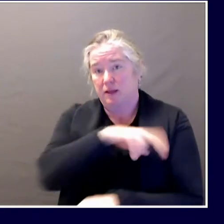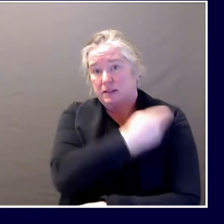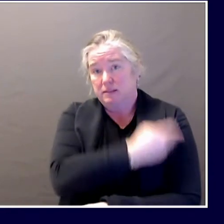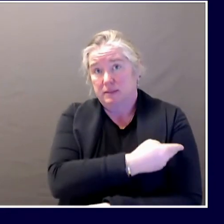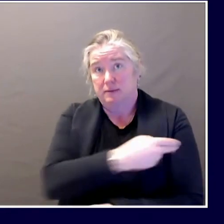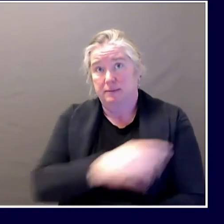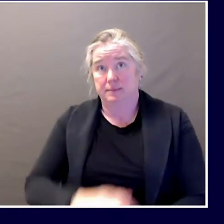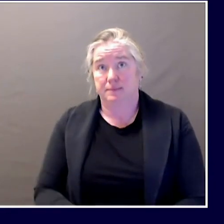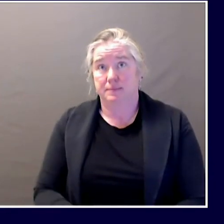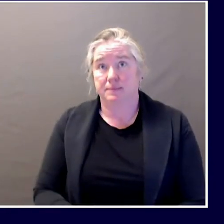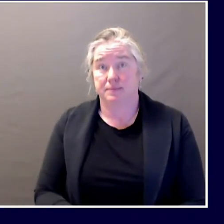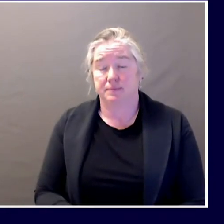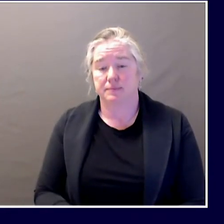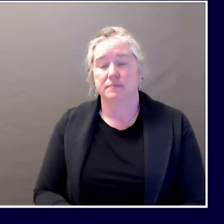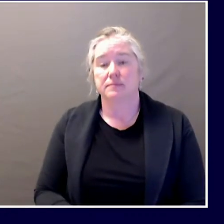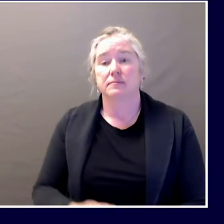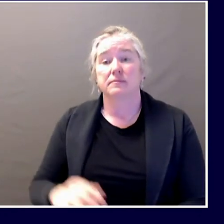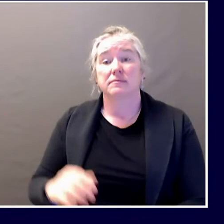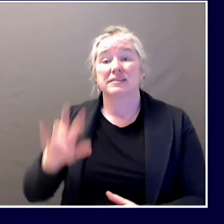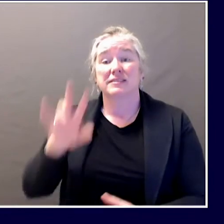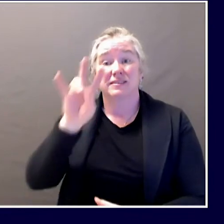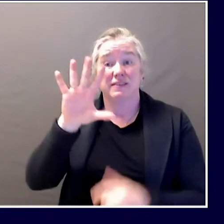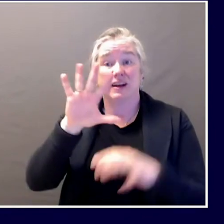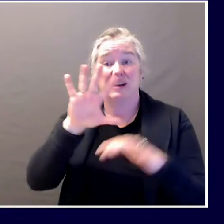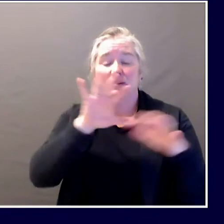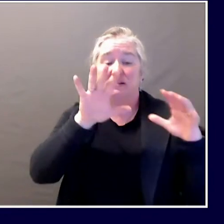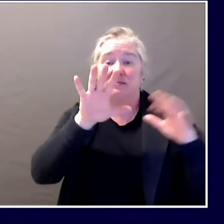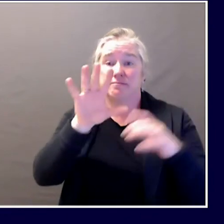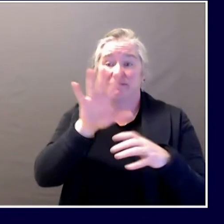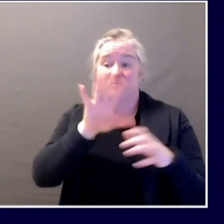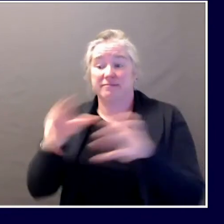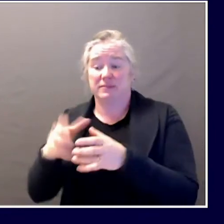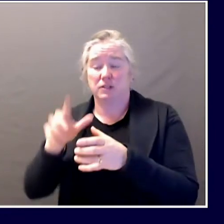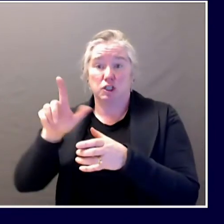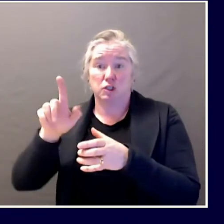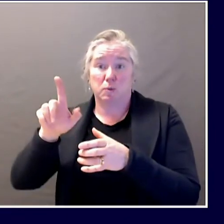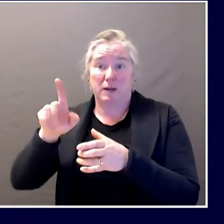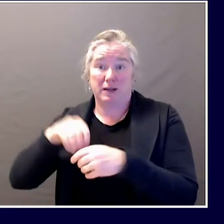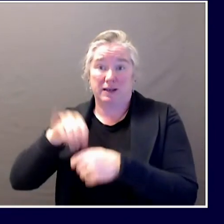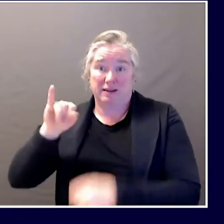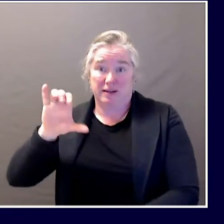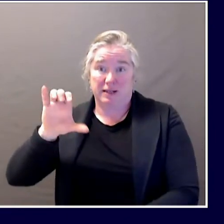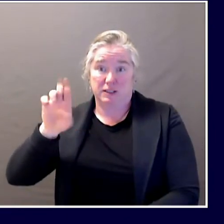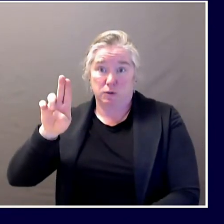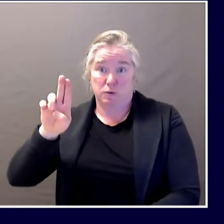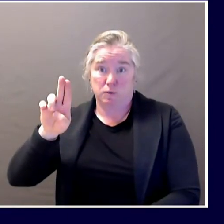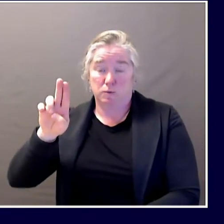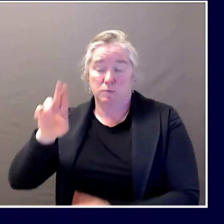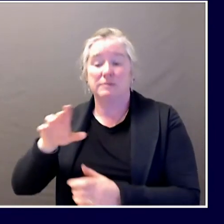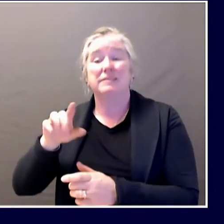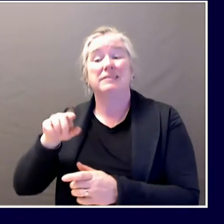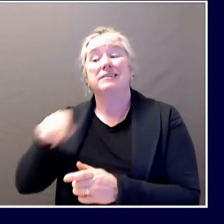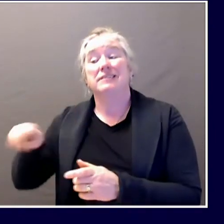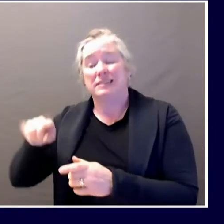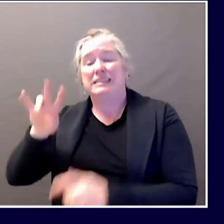COVID-19. 21 of them are in the critical care unit, and 7 are on a ventilator.